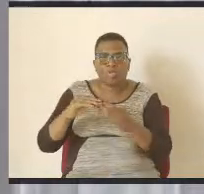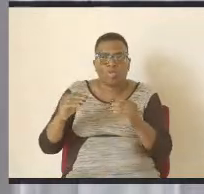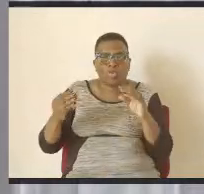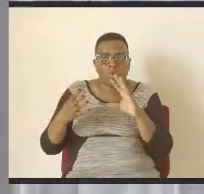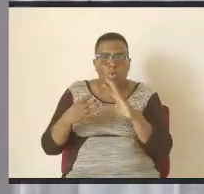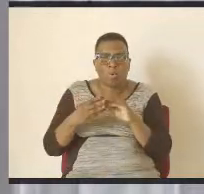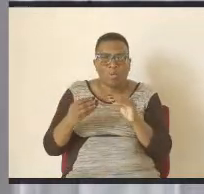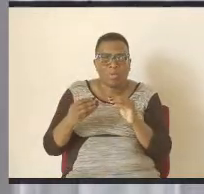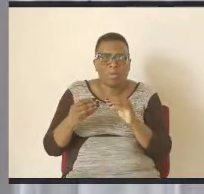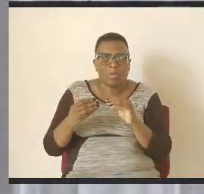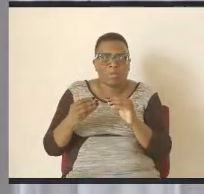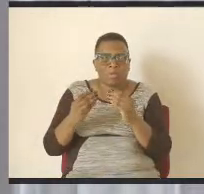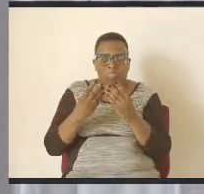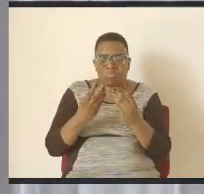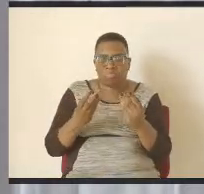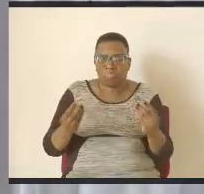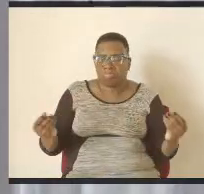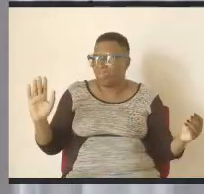just becomes another story to us.